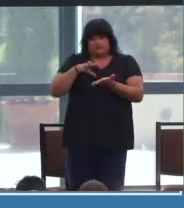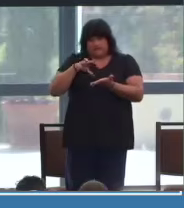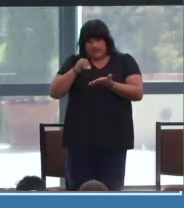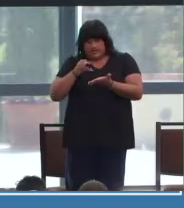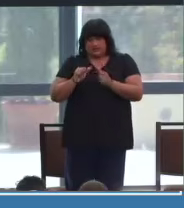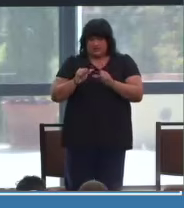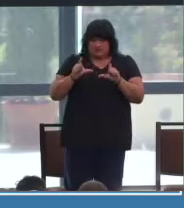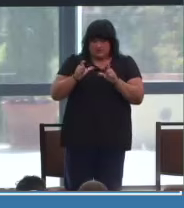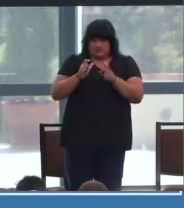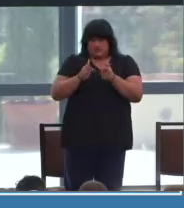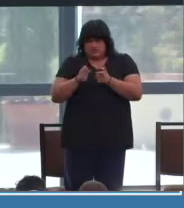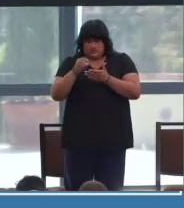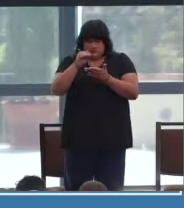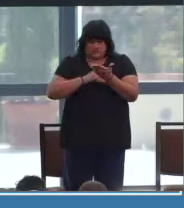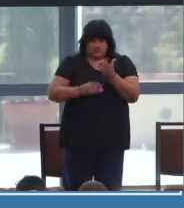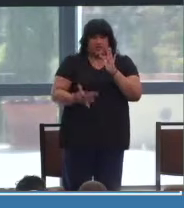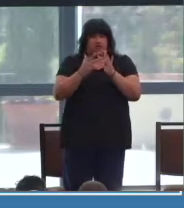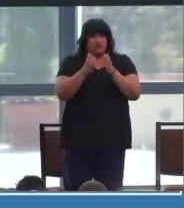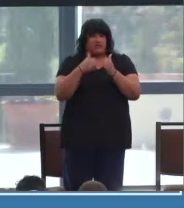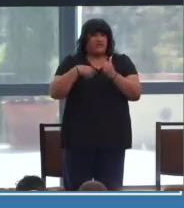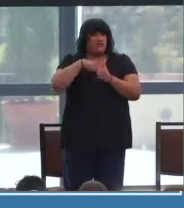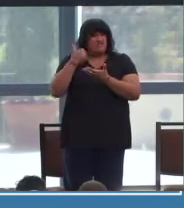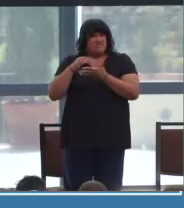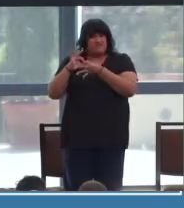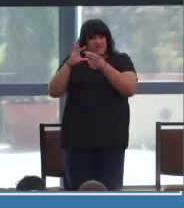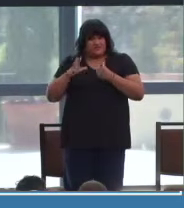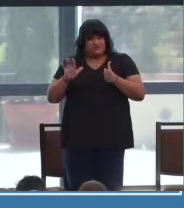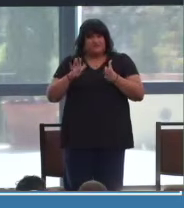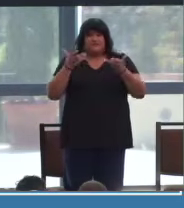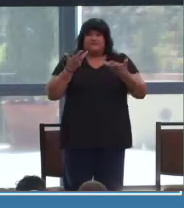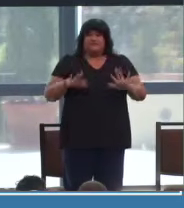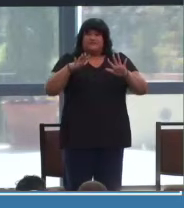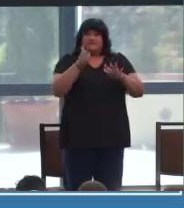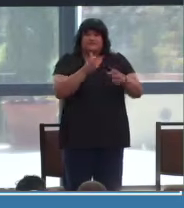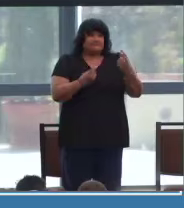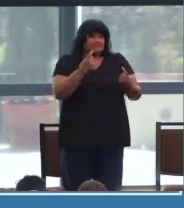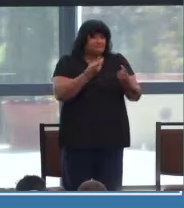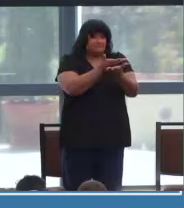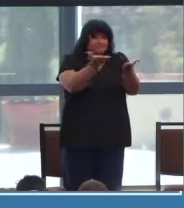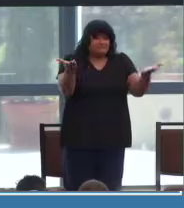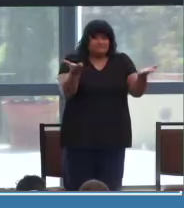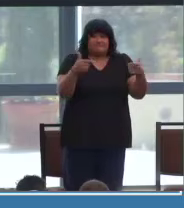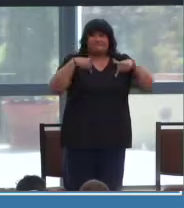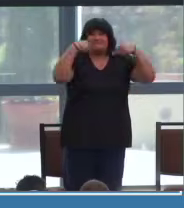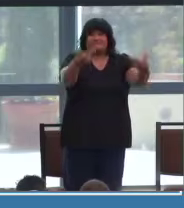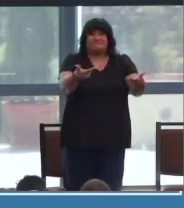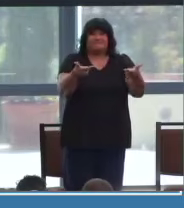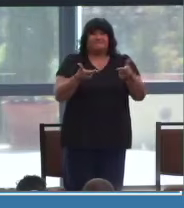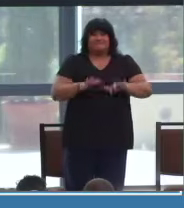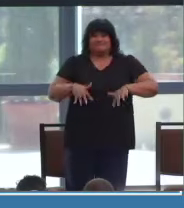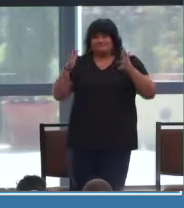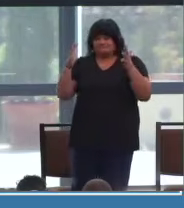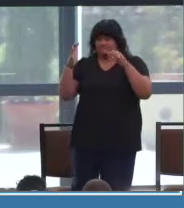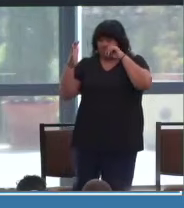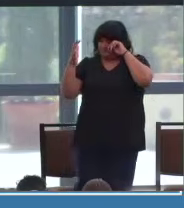can get in contact with me and our other study coordinators. So with that, I'll take any other questions that you might have. Thank